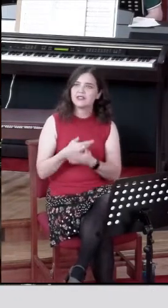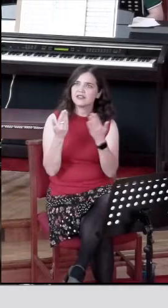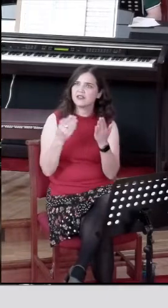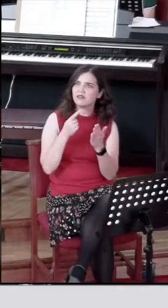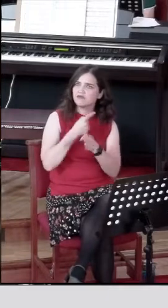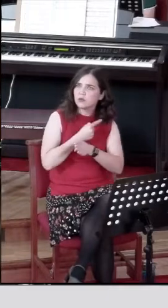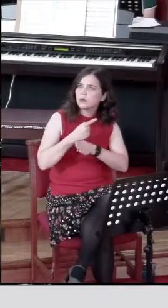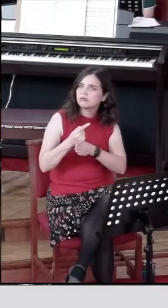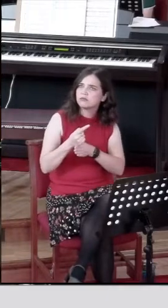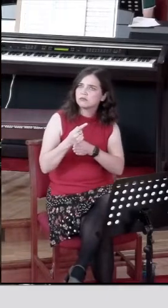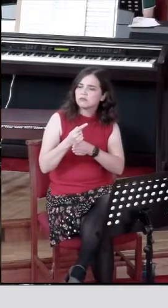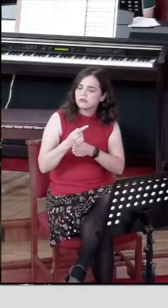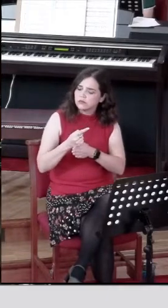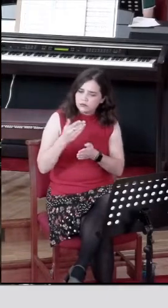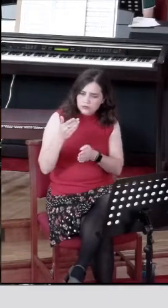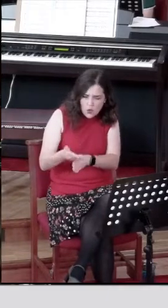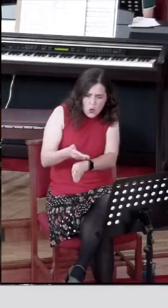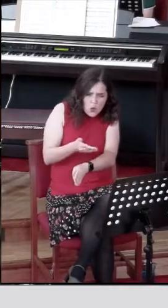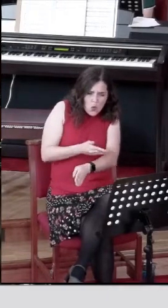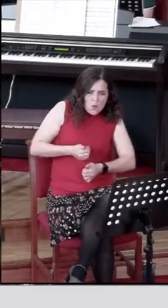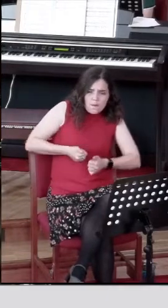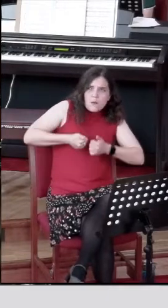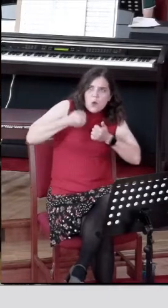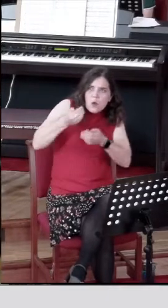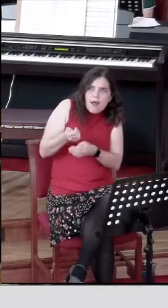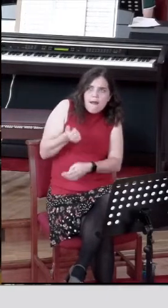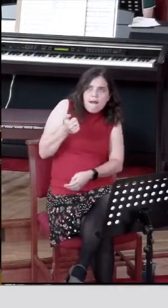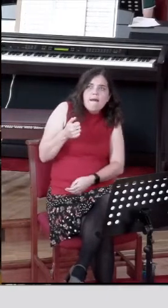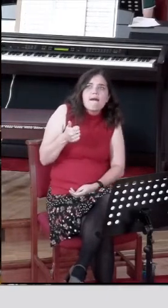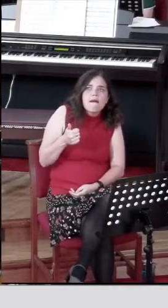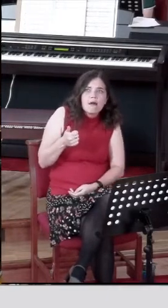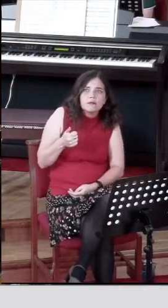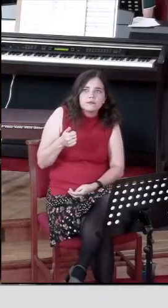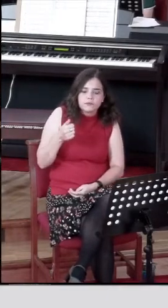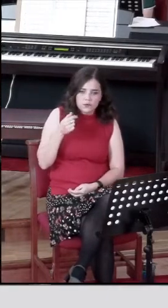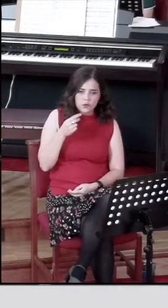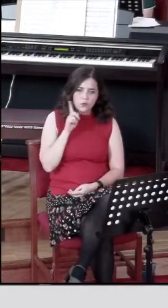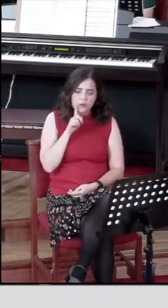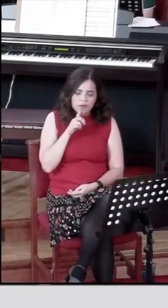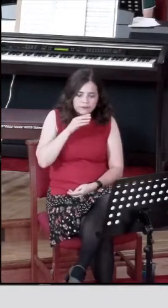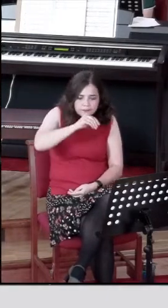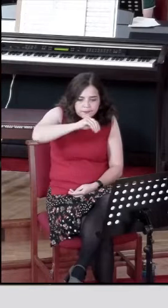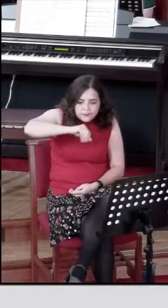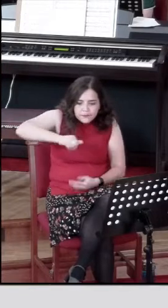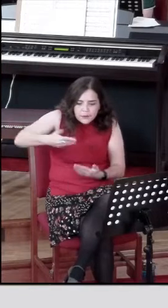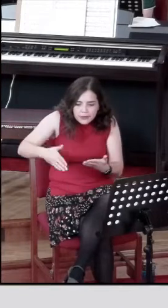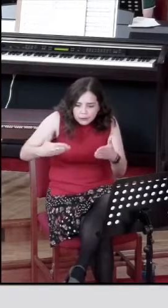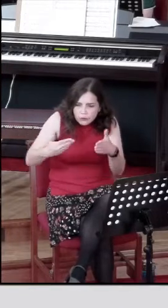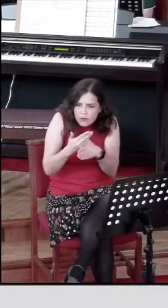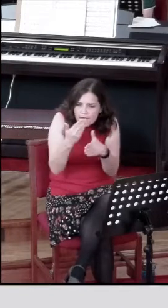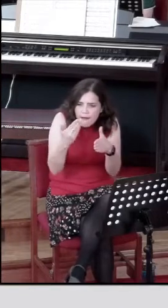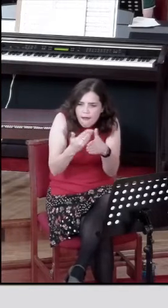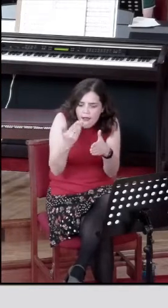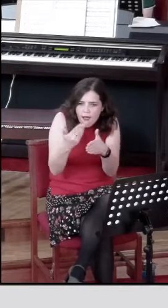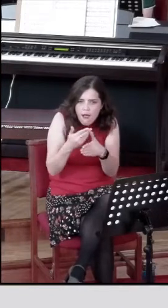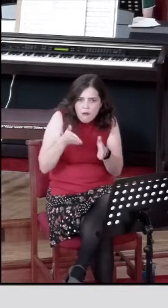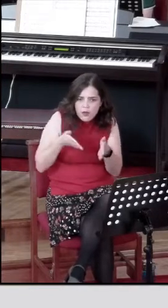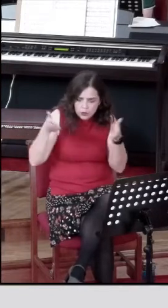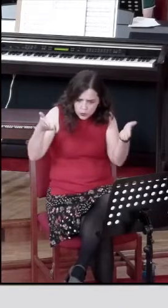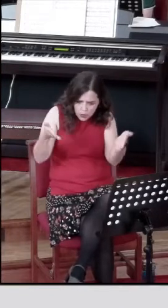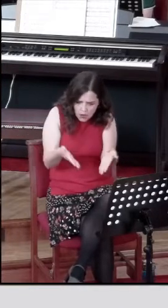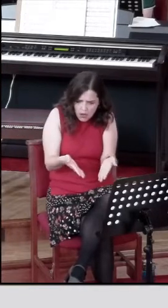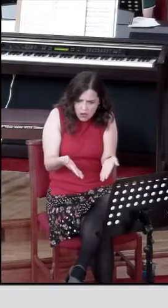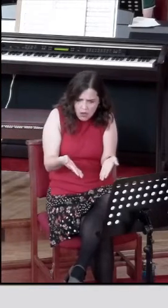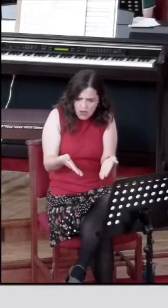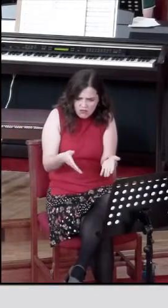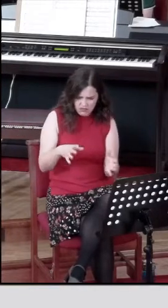week, very early in the morning, the woman took the spices they had prepared and went to the tomb. They found